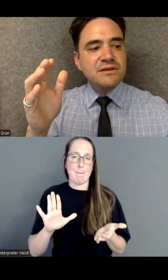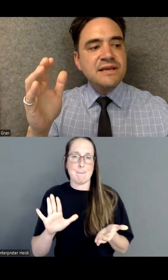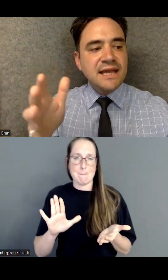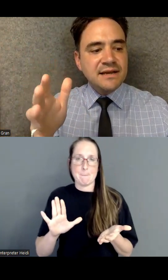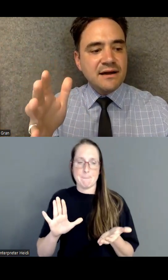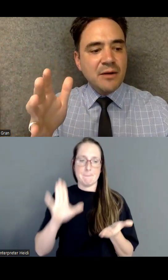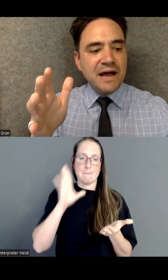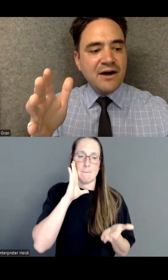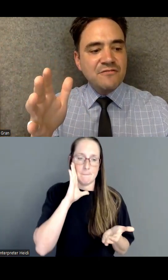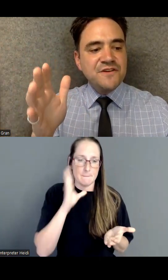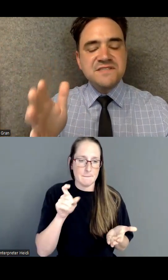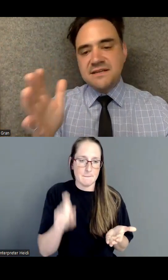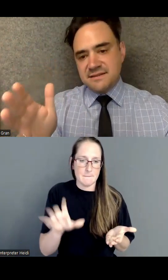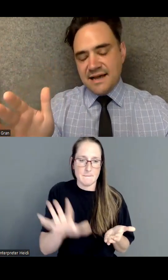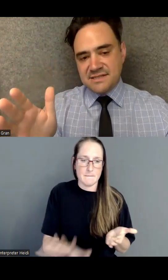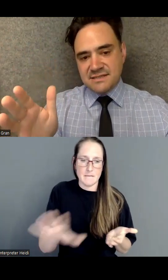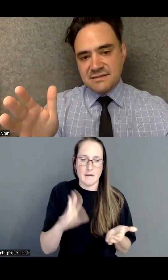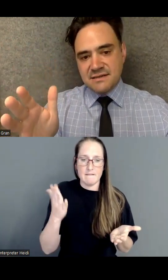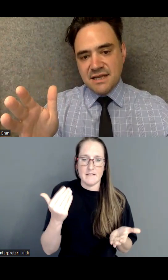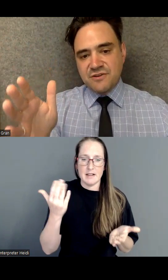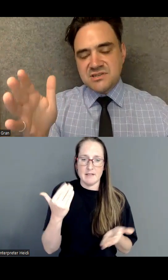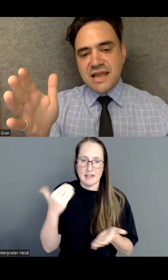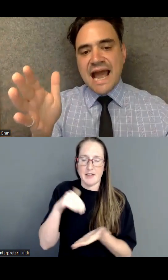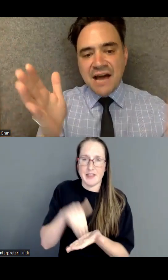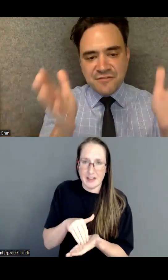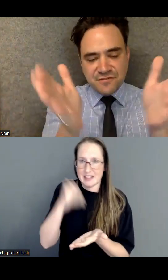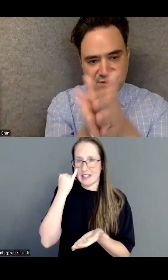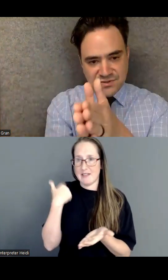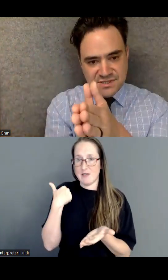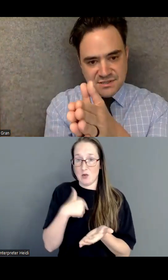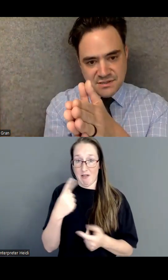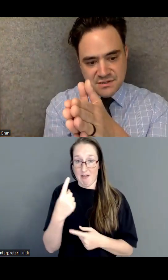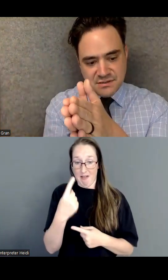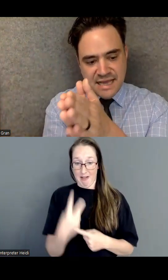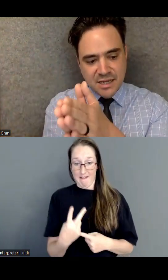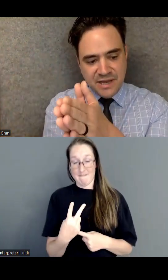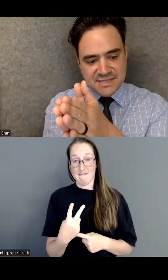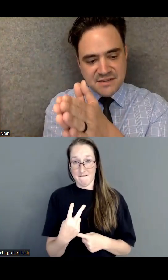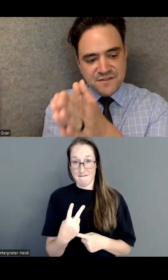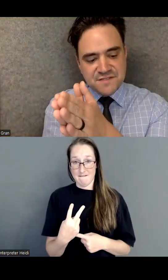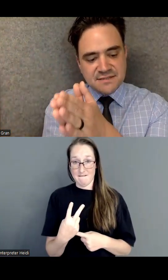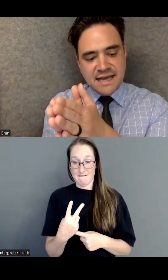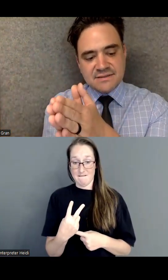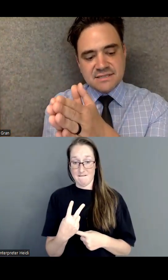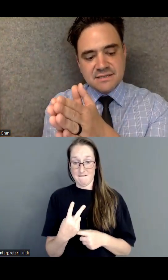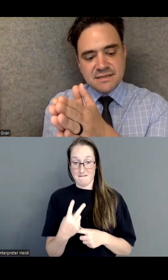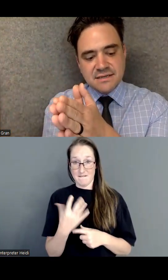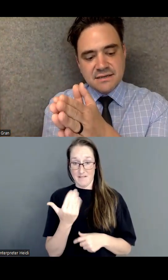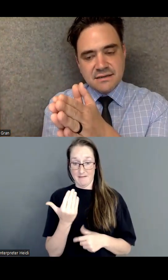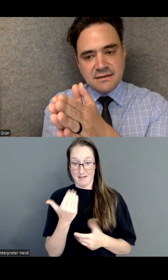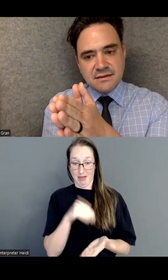you would need about 15,000. If we took half of that capacity,